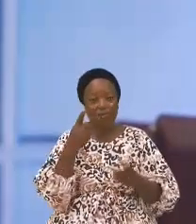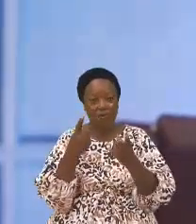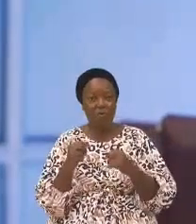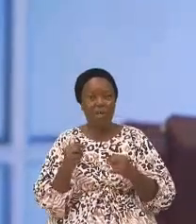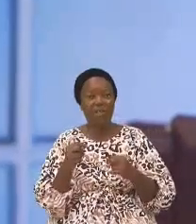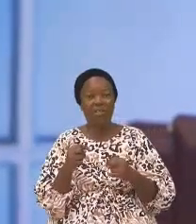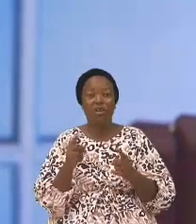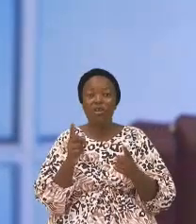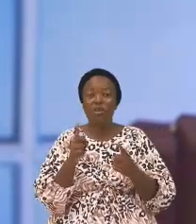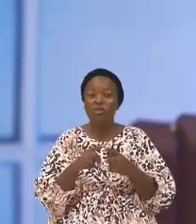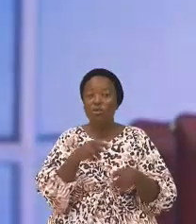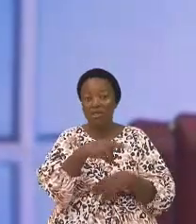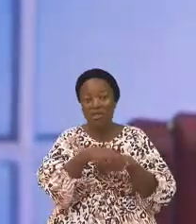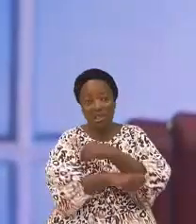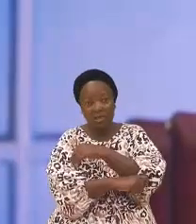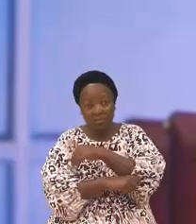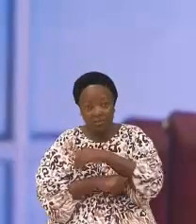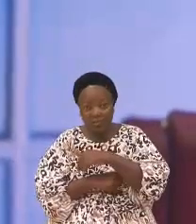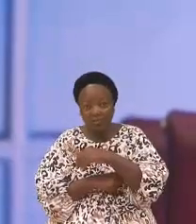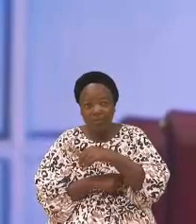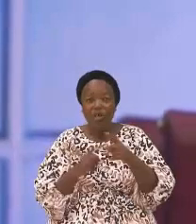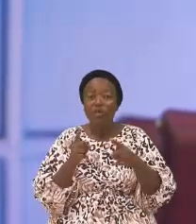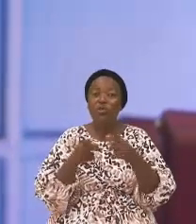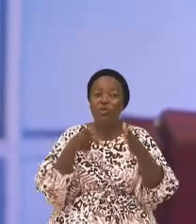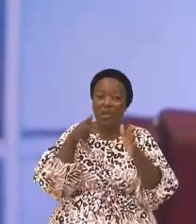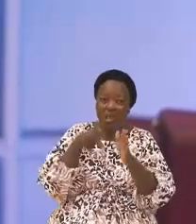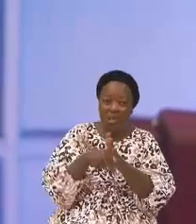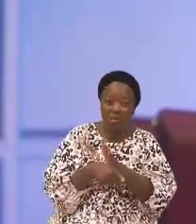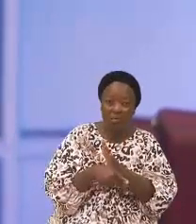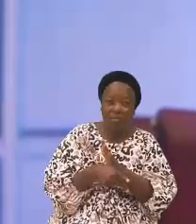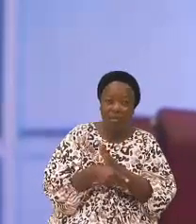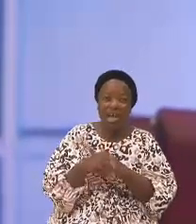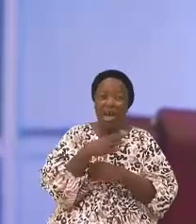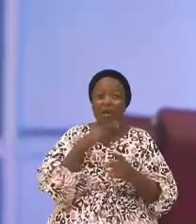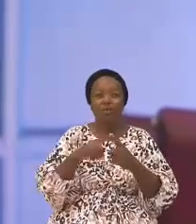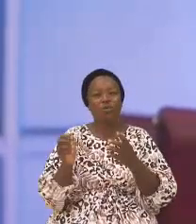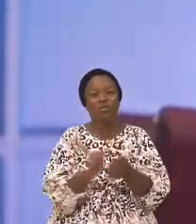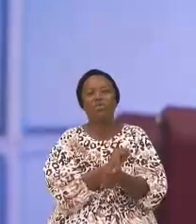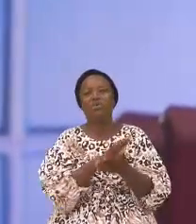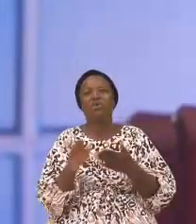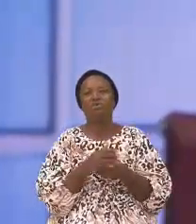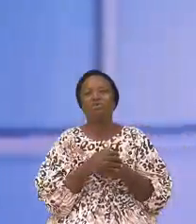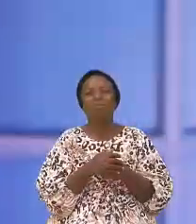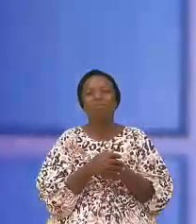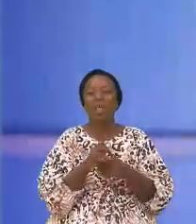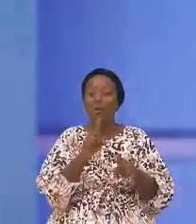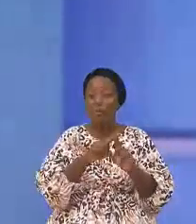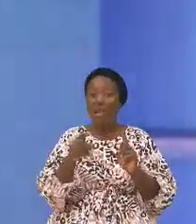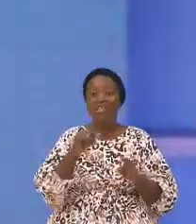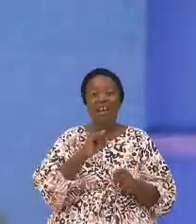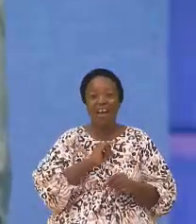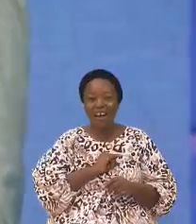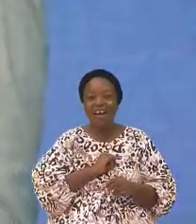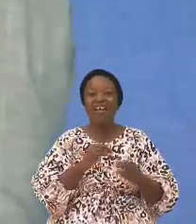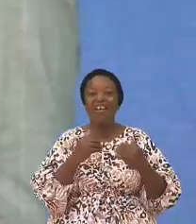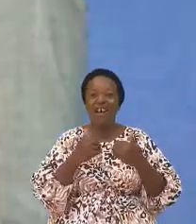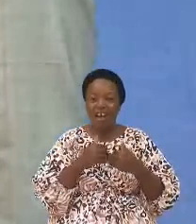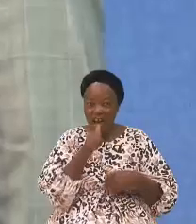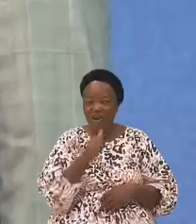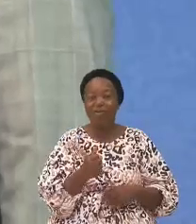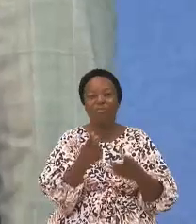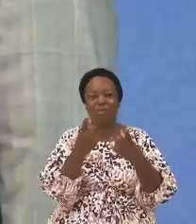Christ said, the thief cometh to steal, to kill,